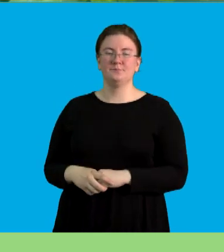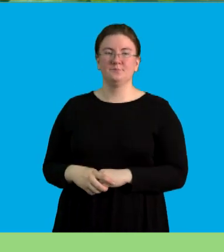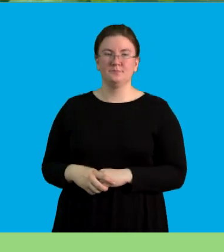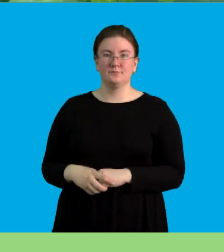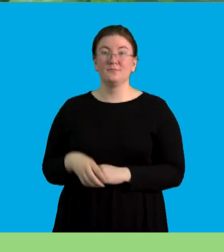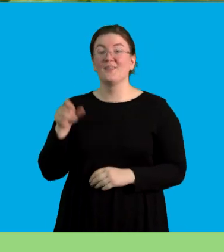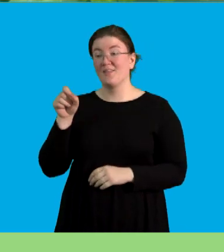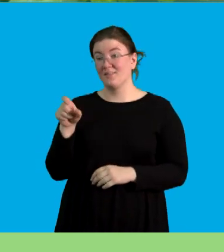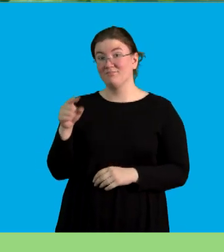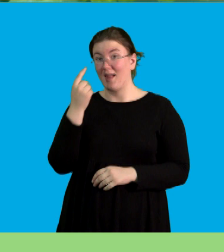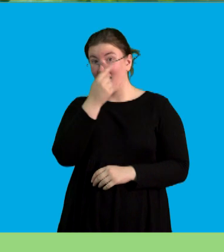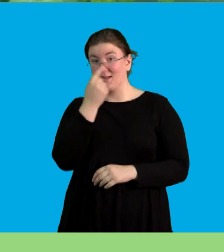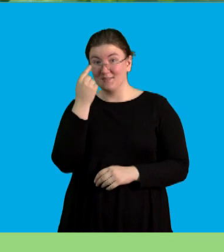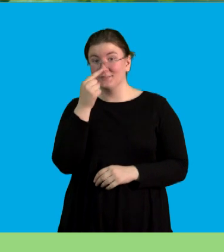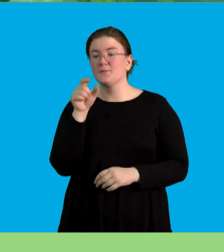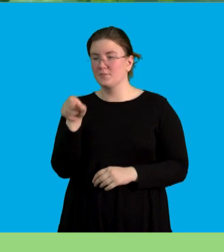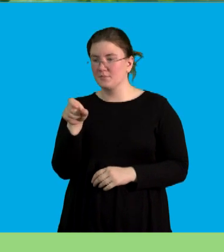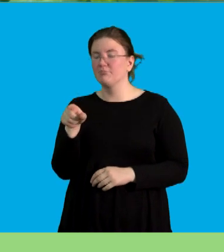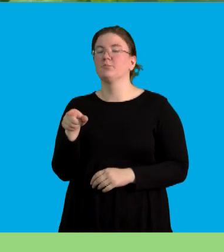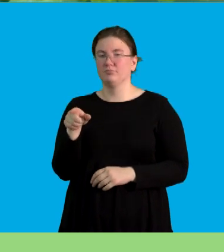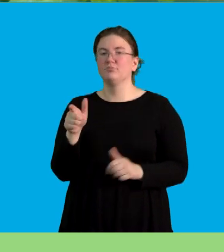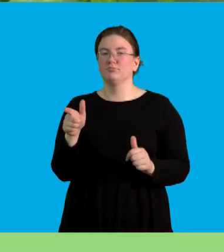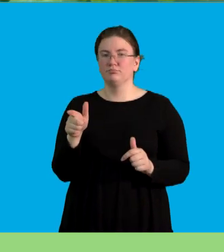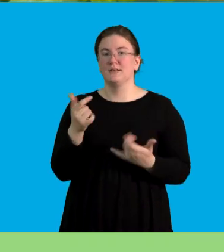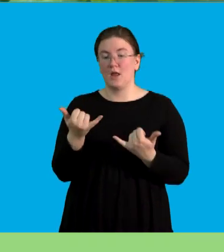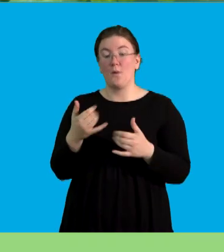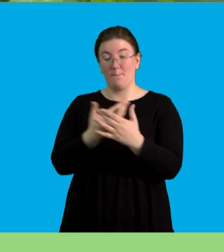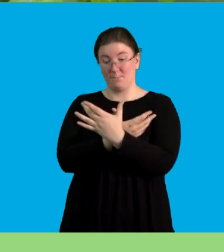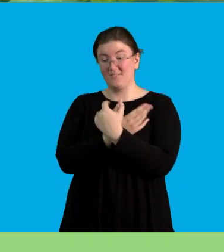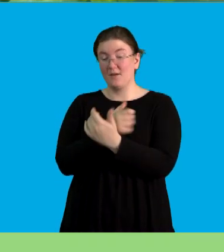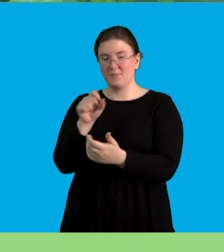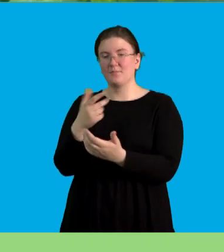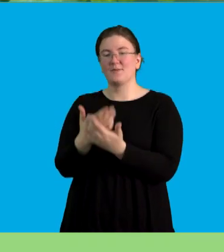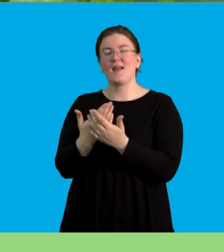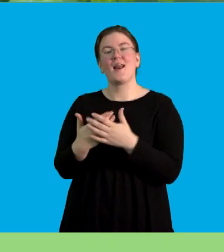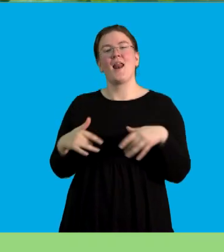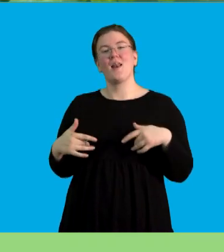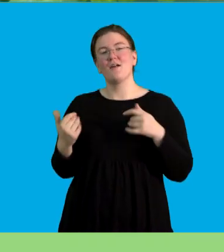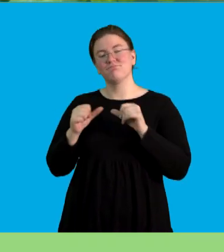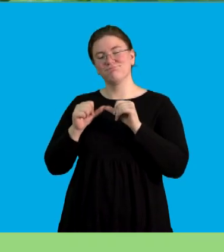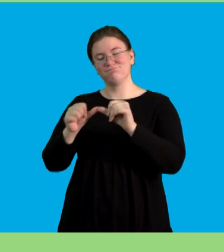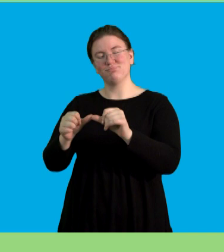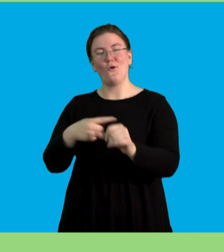And basically this allows this butterfly to live a little longer.